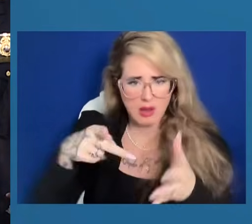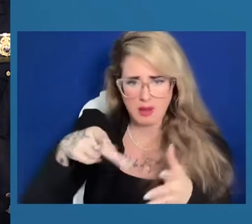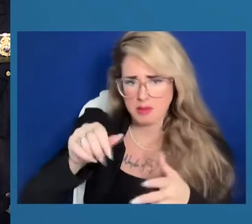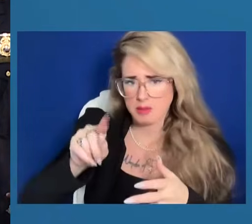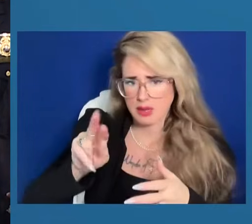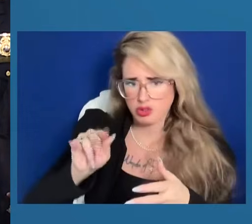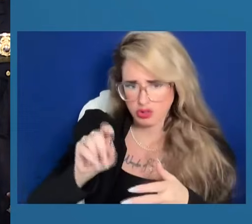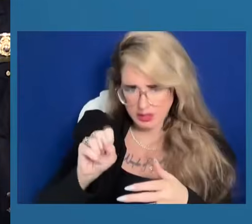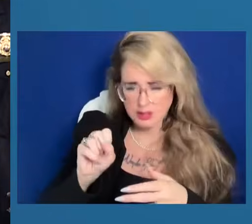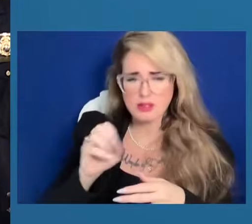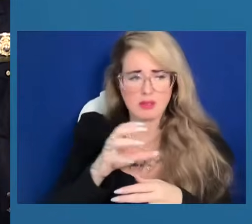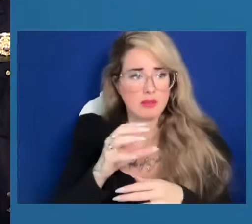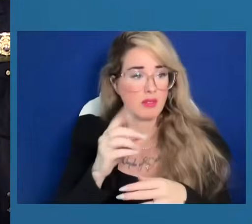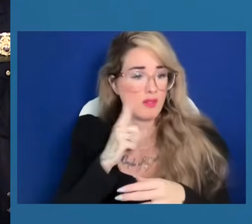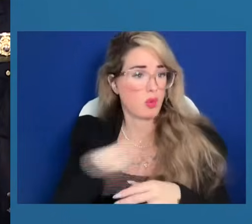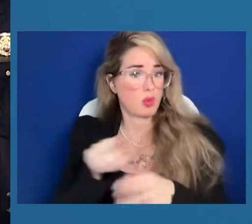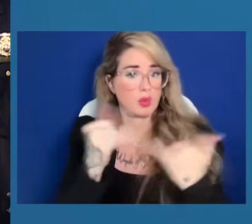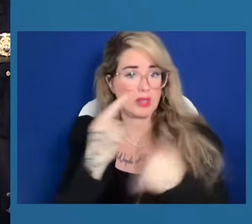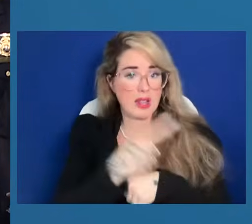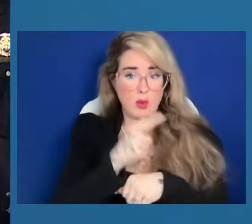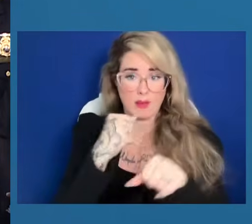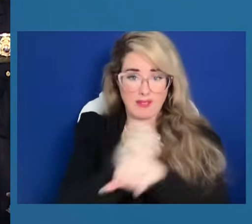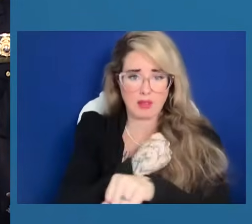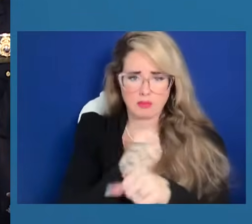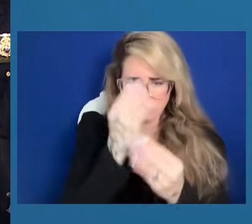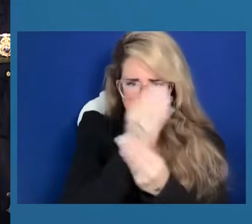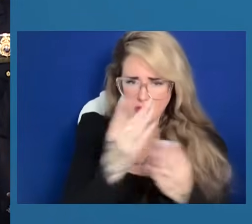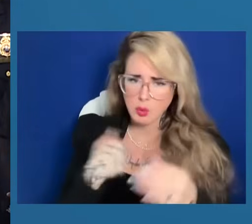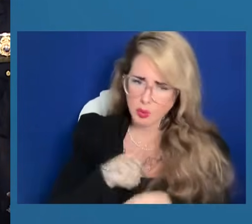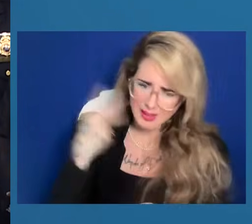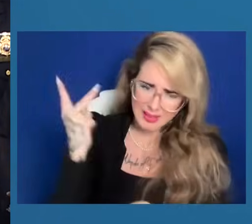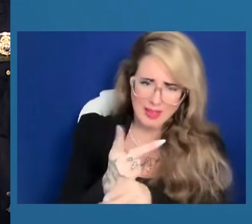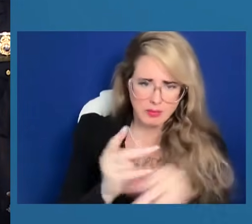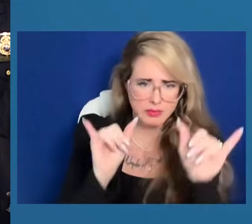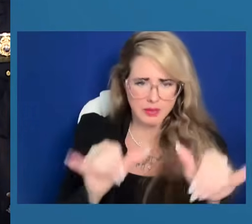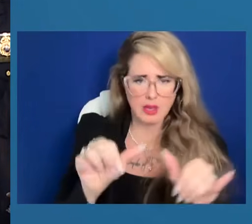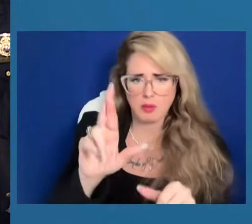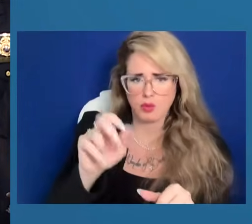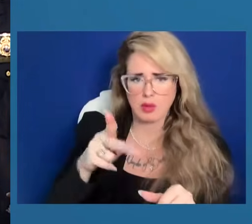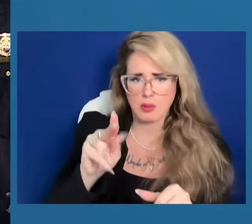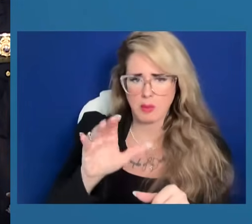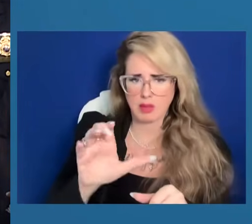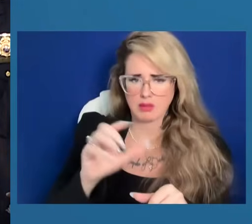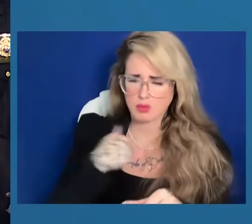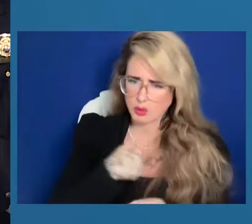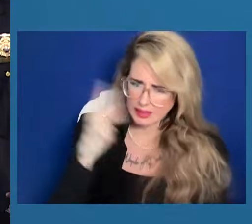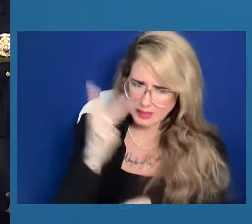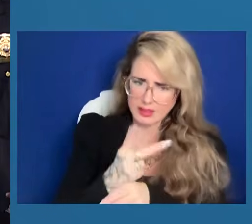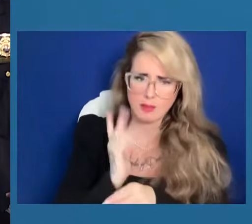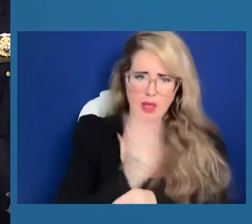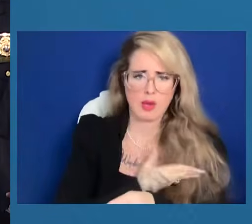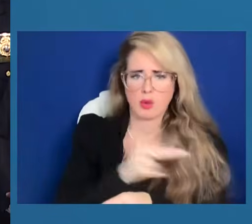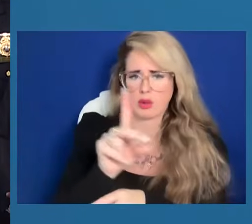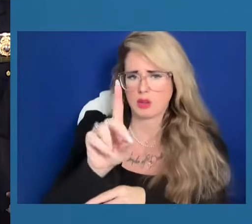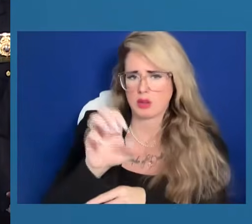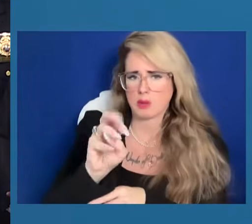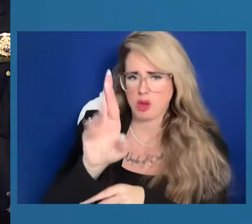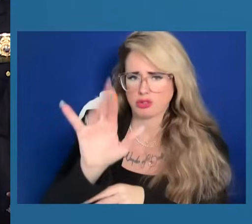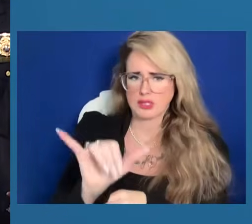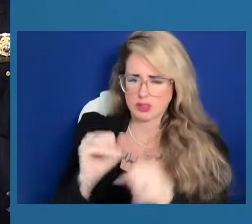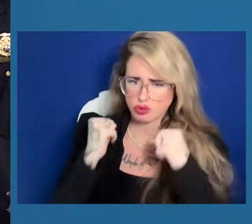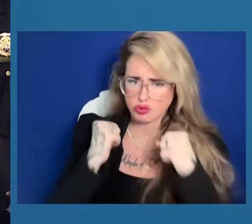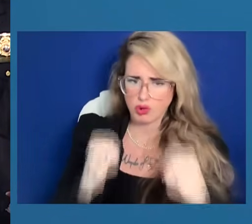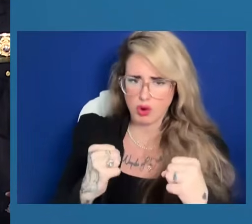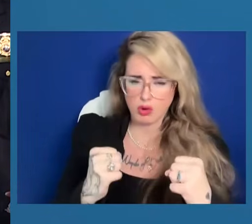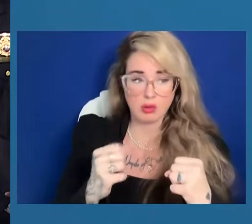we intend to keep our republic and our democracy strong. Now, anyone who believes that